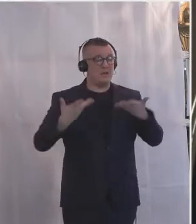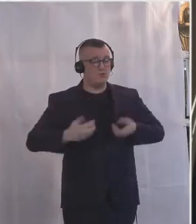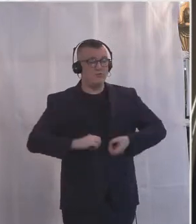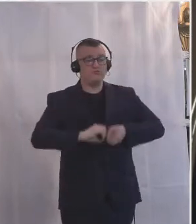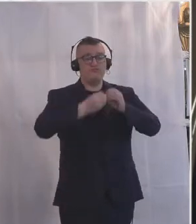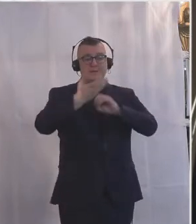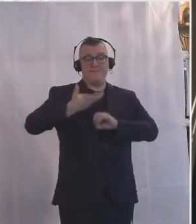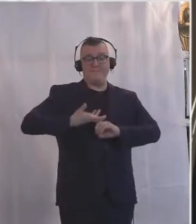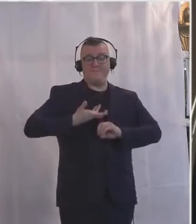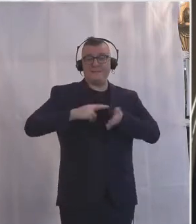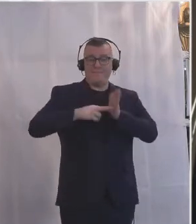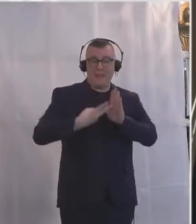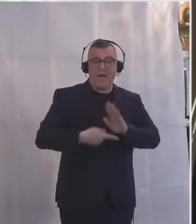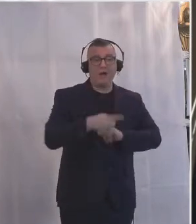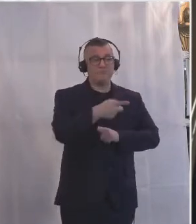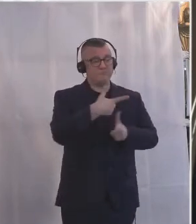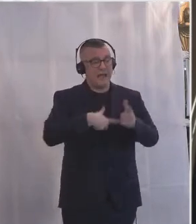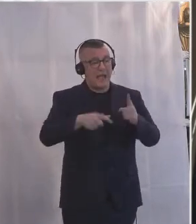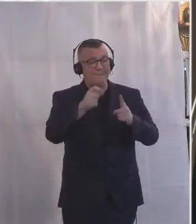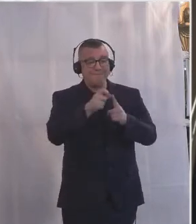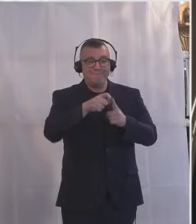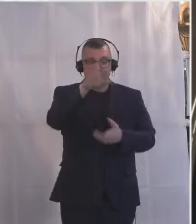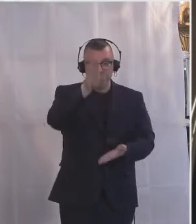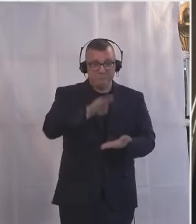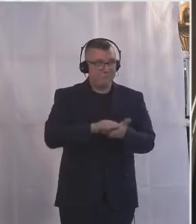that amazing app that you showed us earlier on the video.